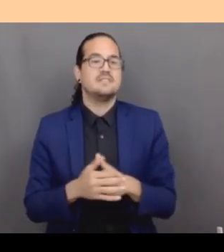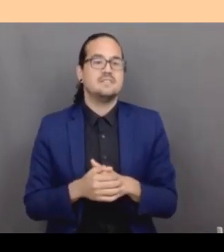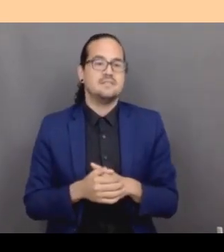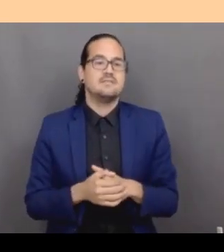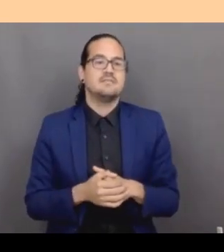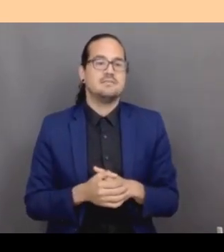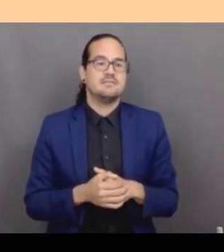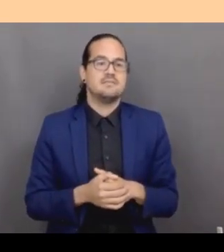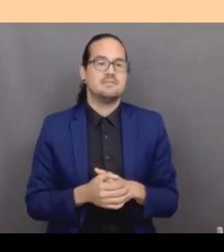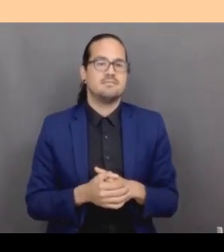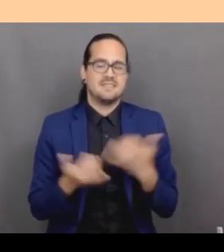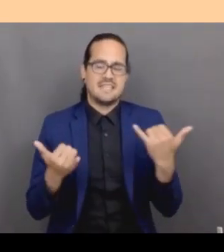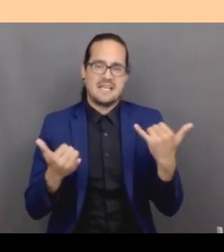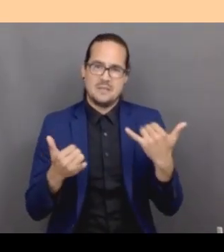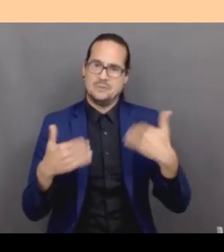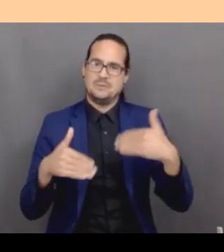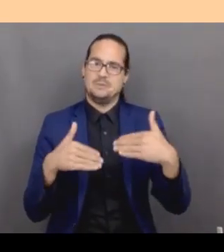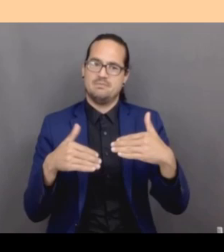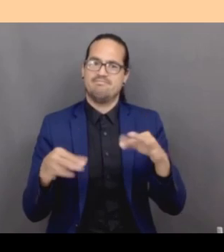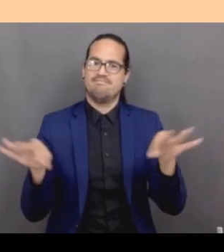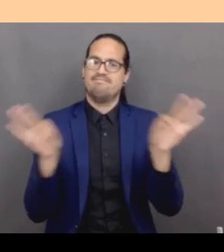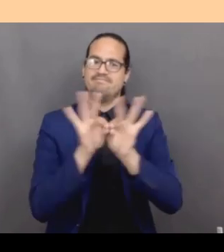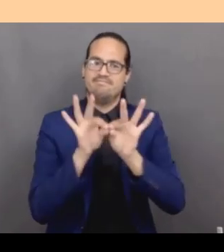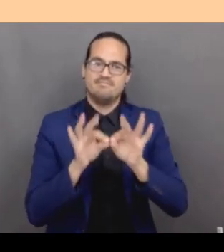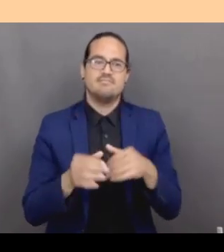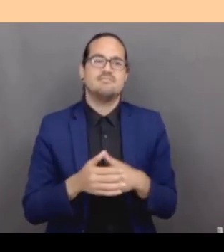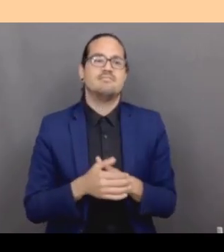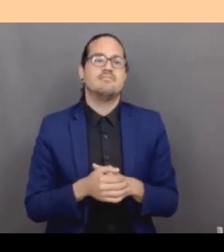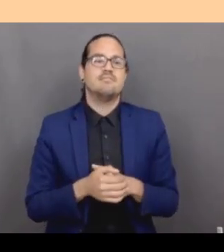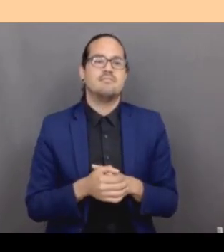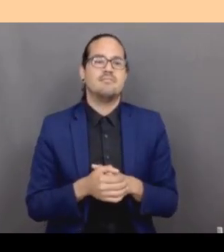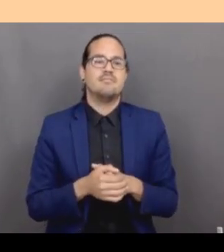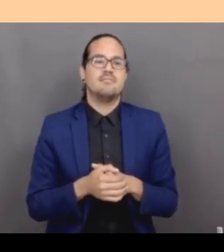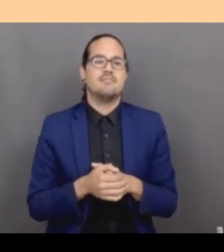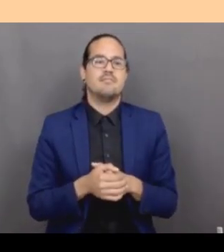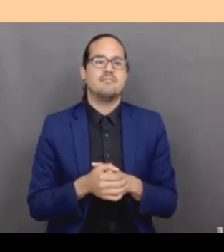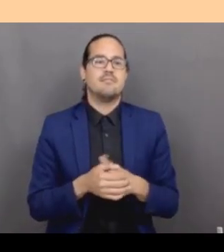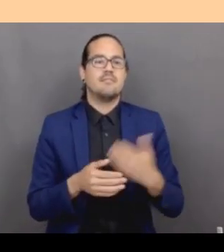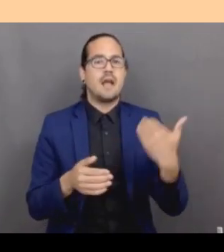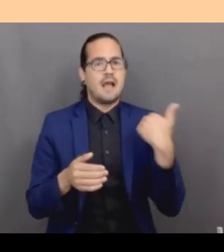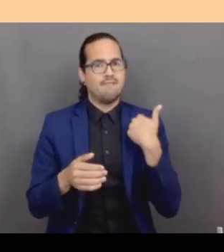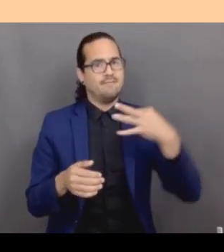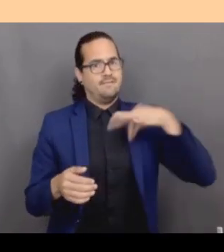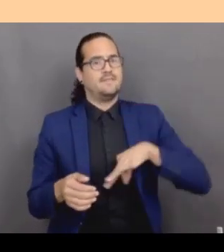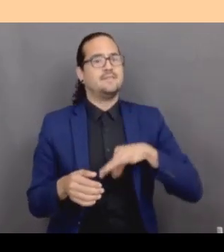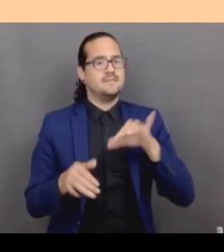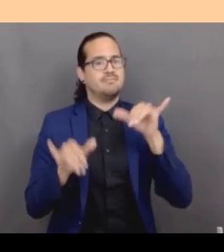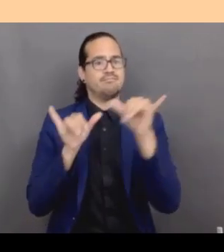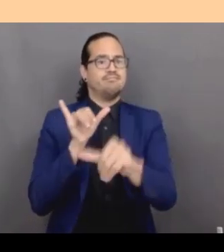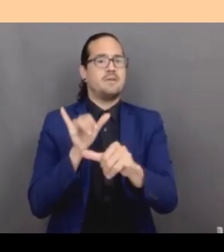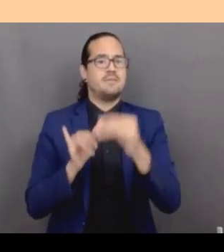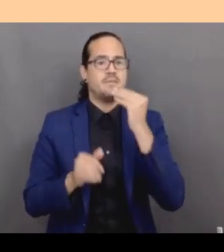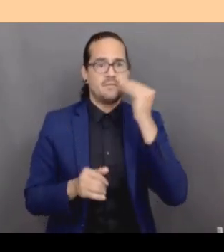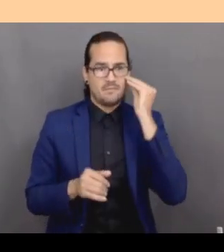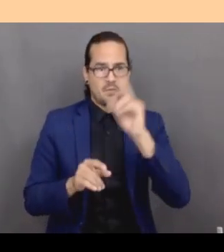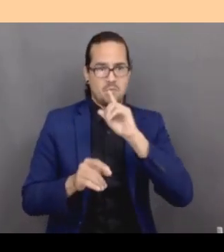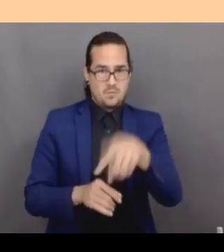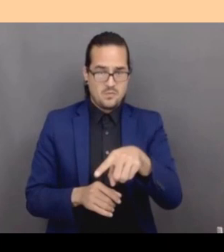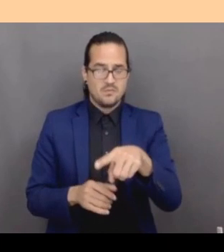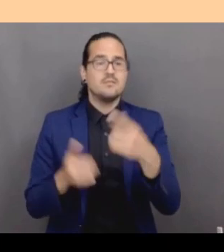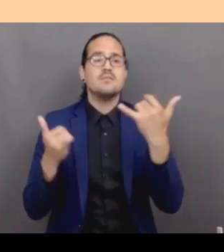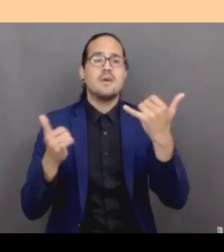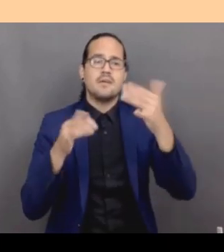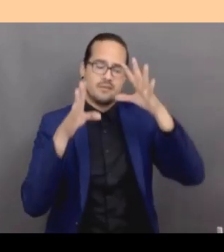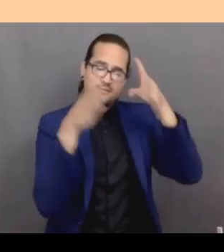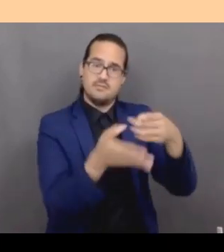wins with shelter in place, but our target right now is really focusing on our most vulnerable populations and making sure that they're protected as we move